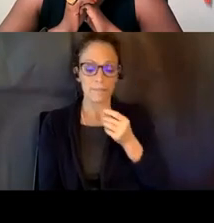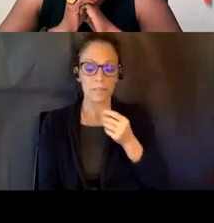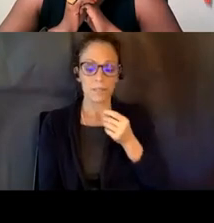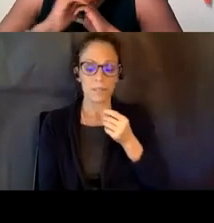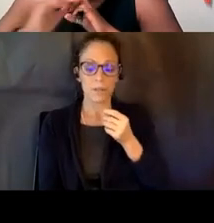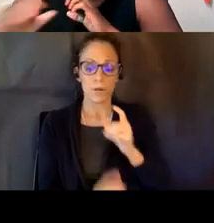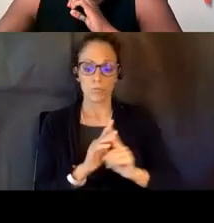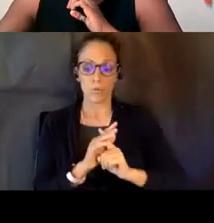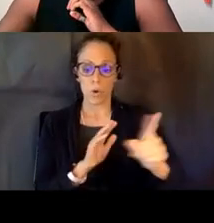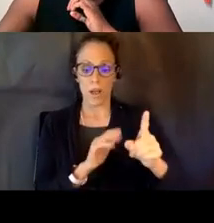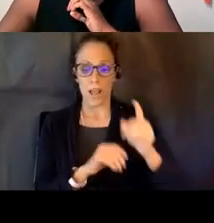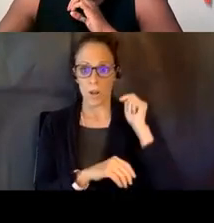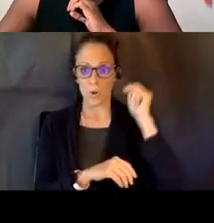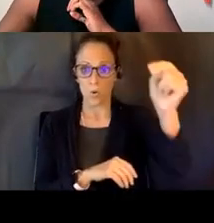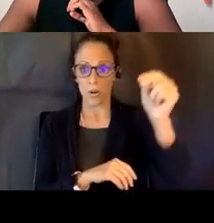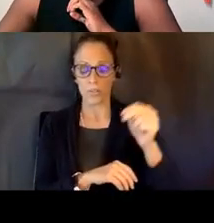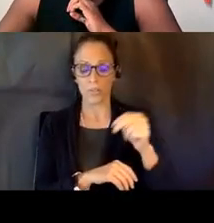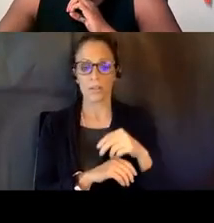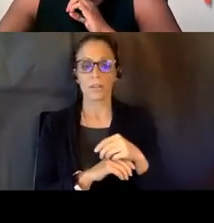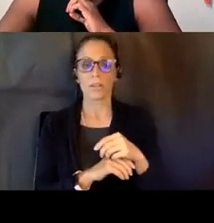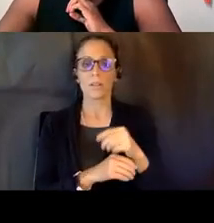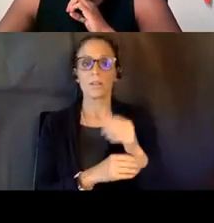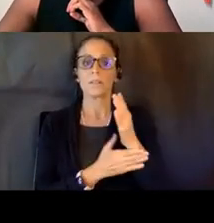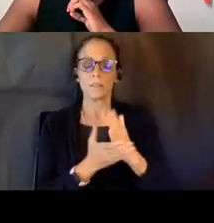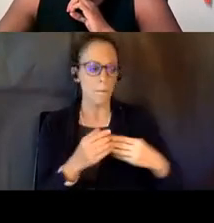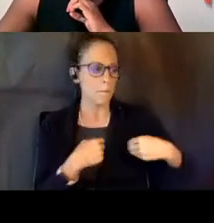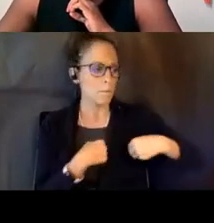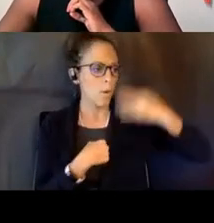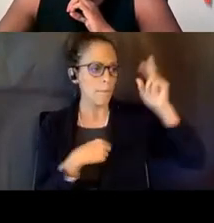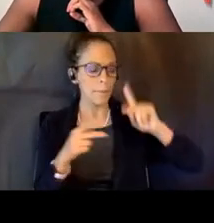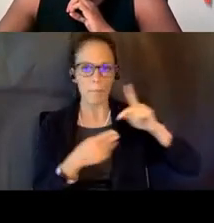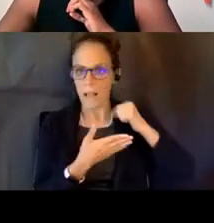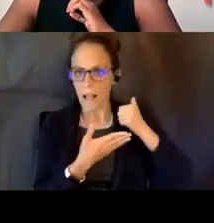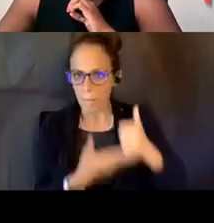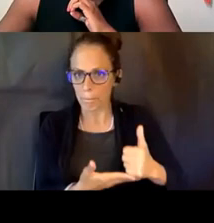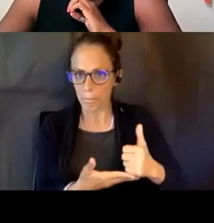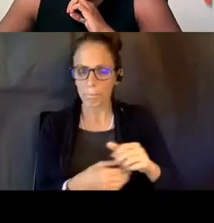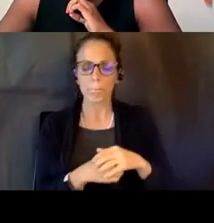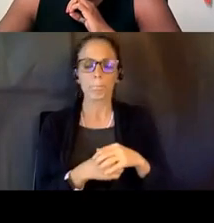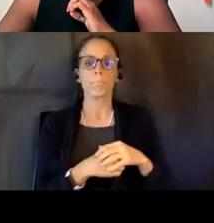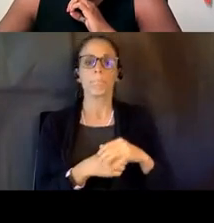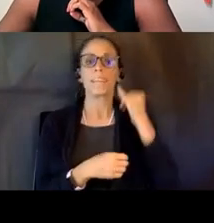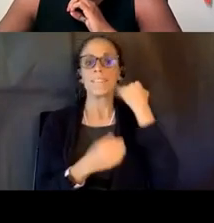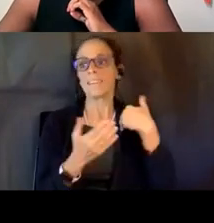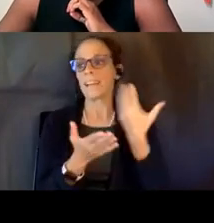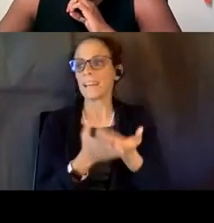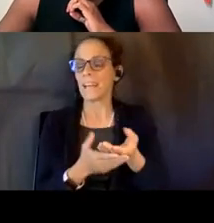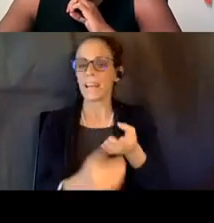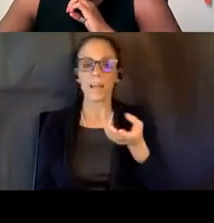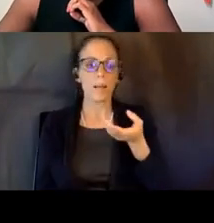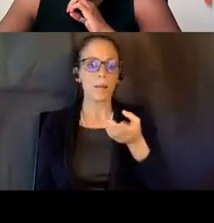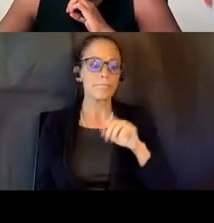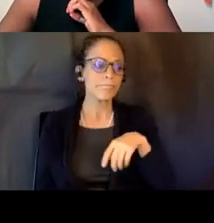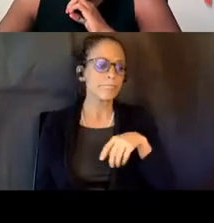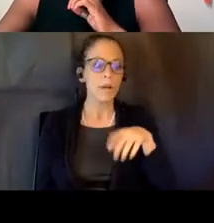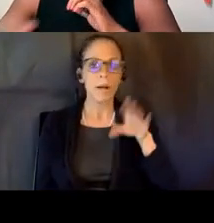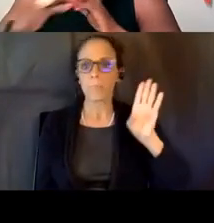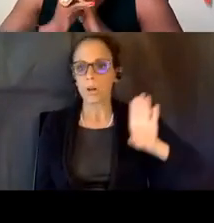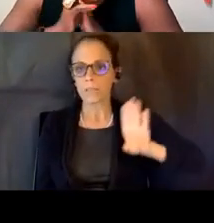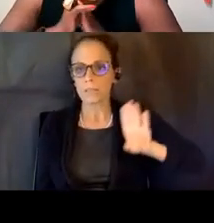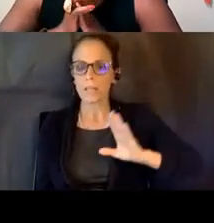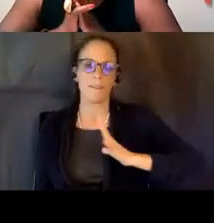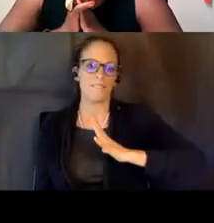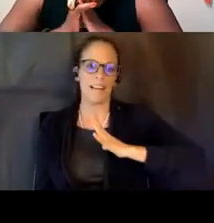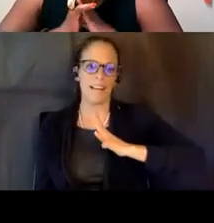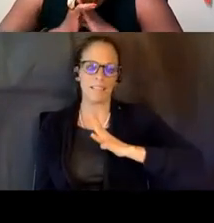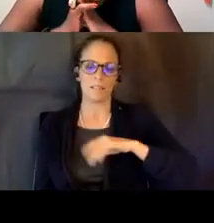became a point, as I understand it, that you didn't have to be an actual sheriff, you know, or formal police officer. All you have to do really is be